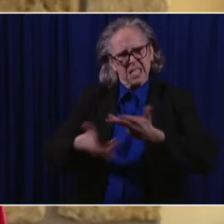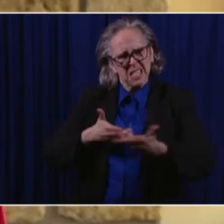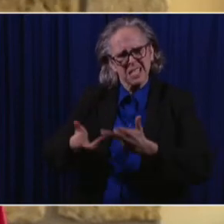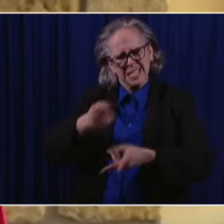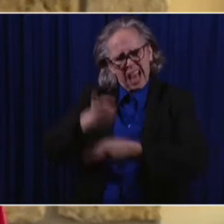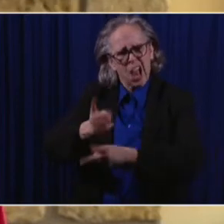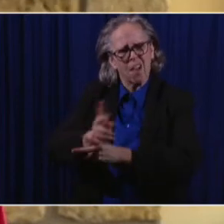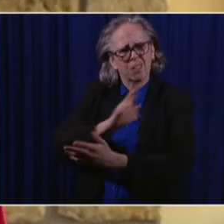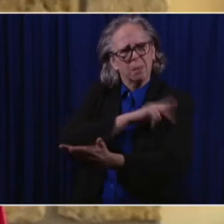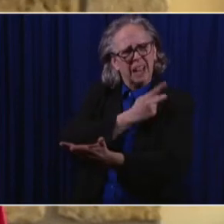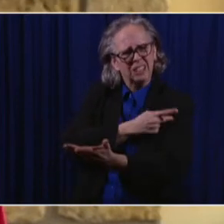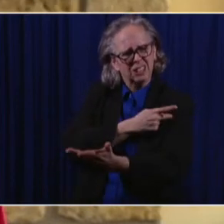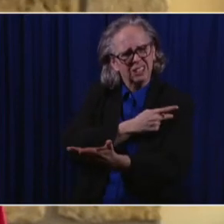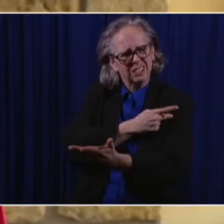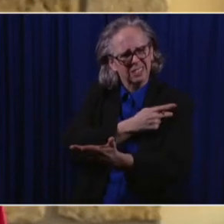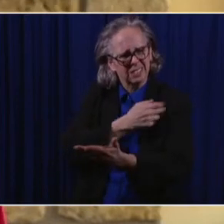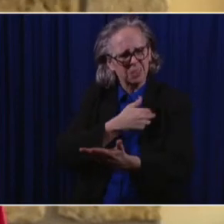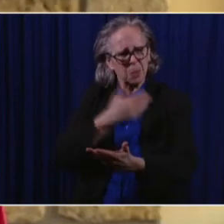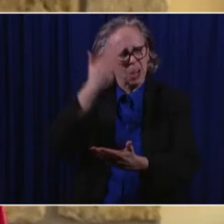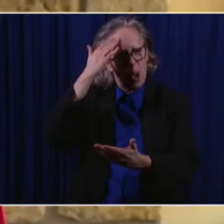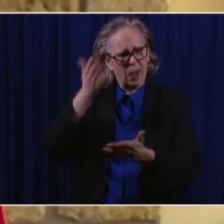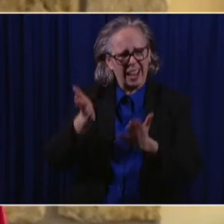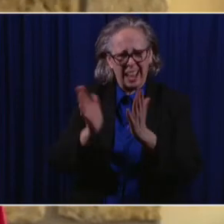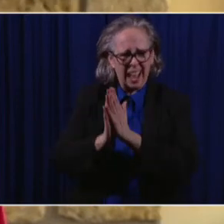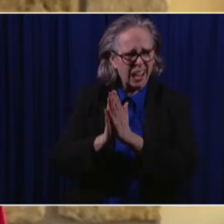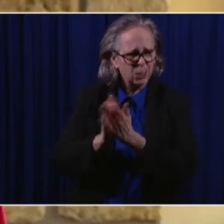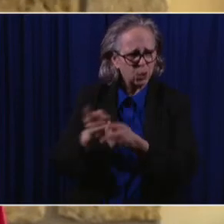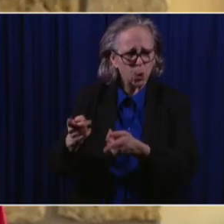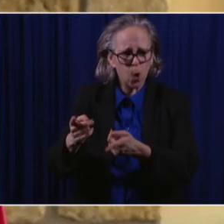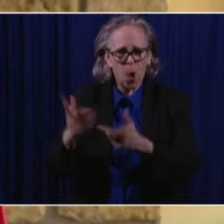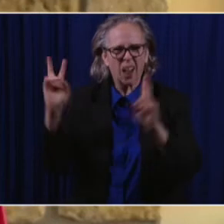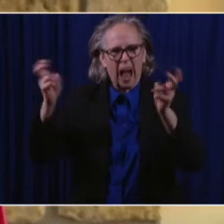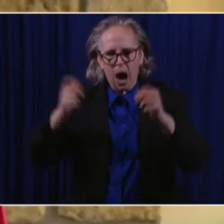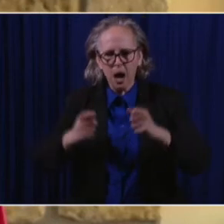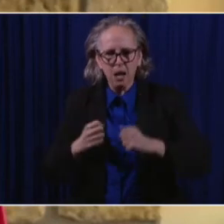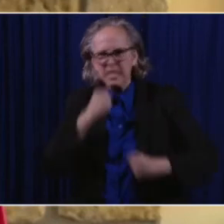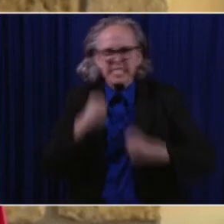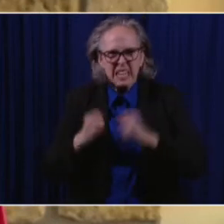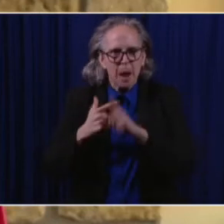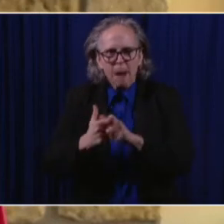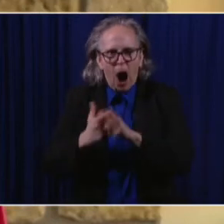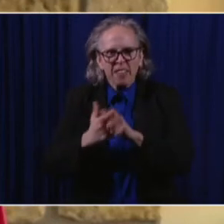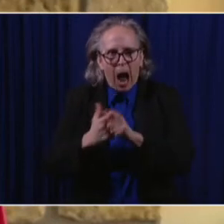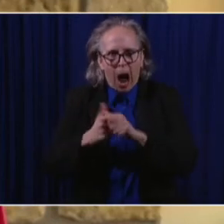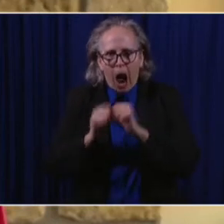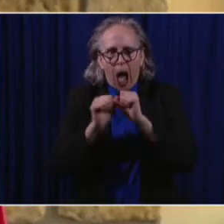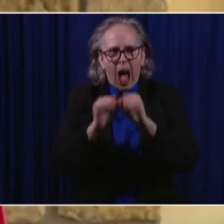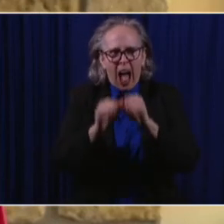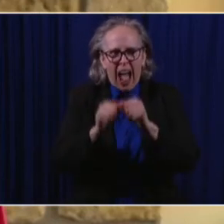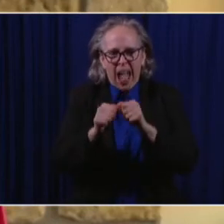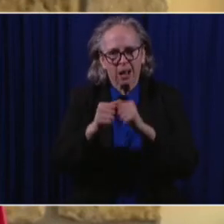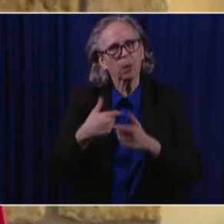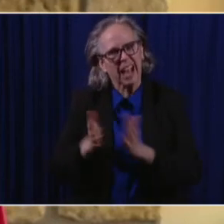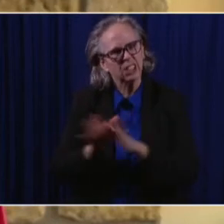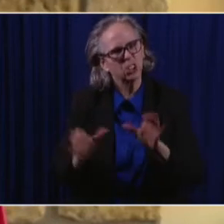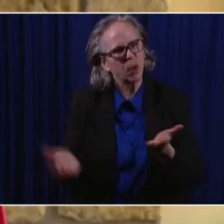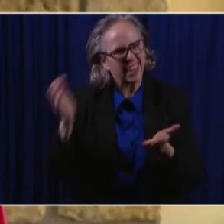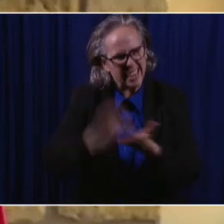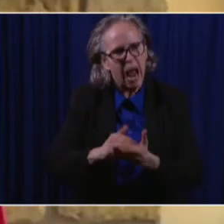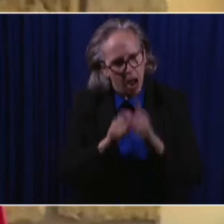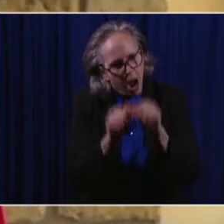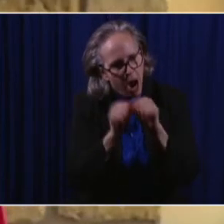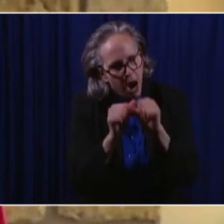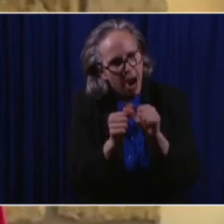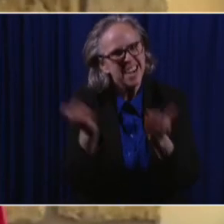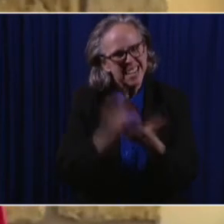to run a marathon, and now we're asking you to do another one. So we're very, very grateful, and we're going to try to do everything we